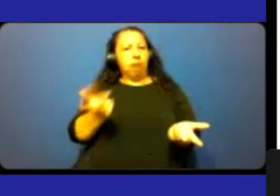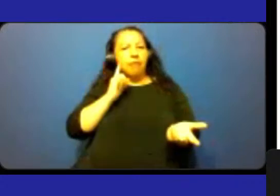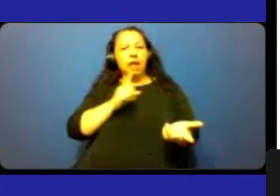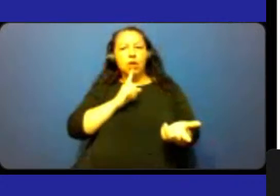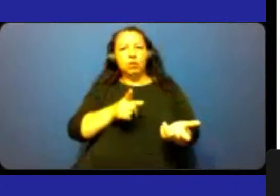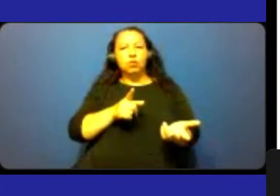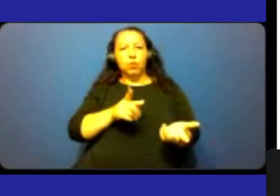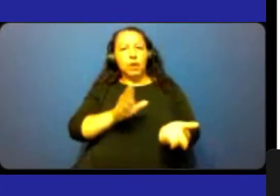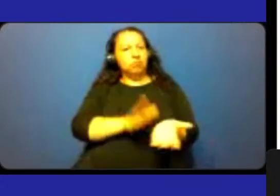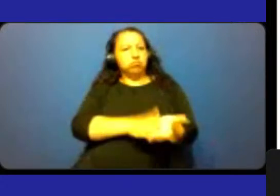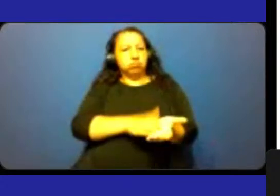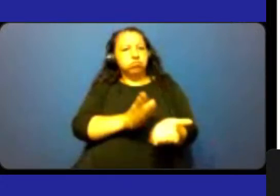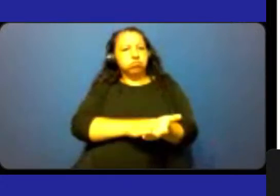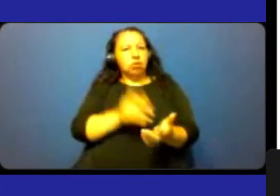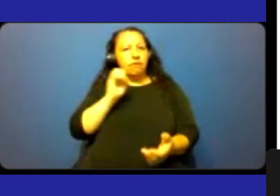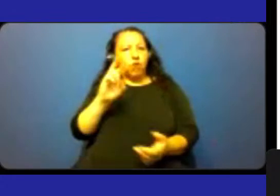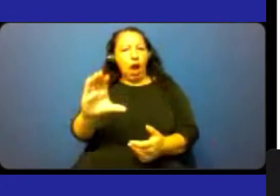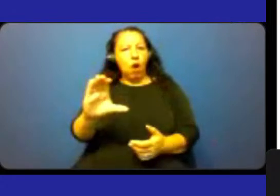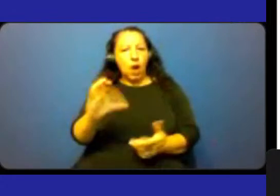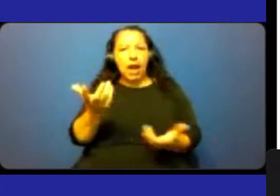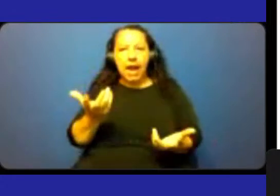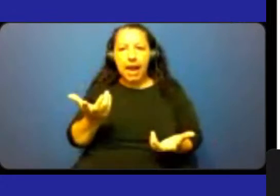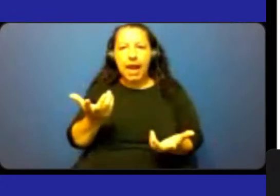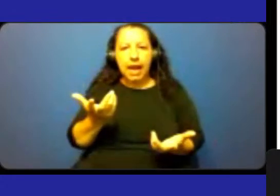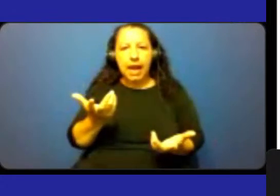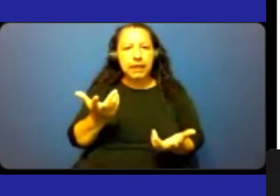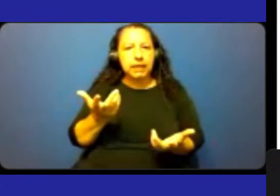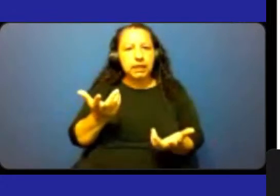huge kudos to Eric for just,